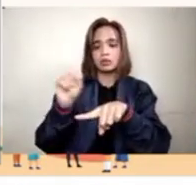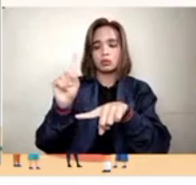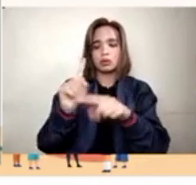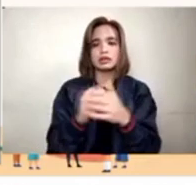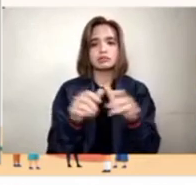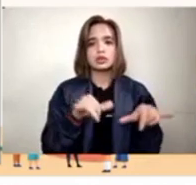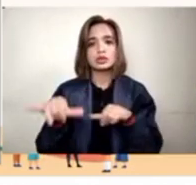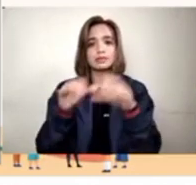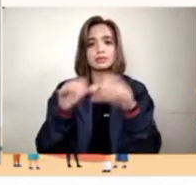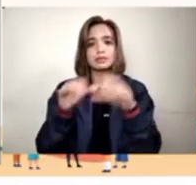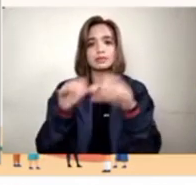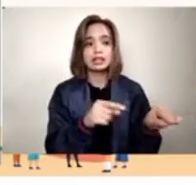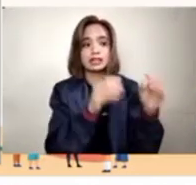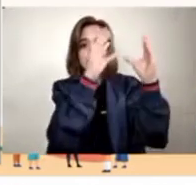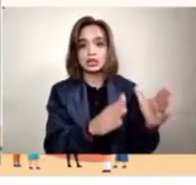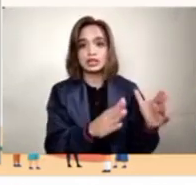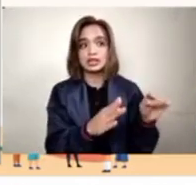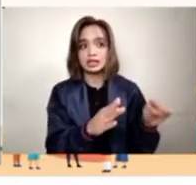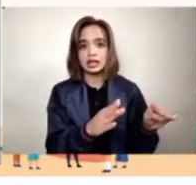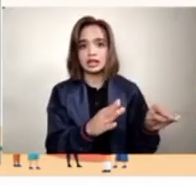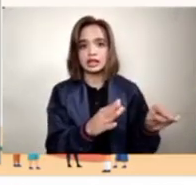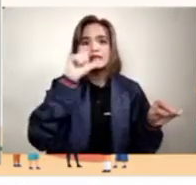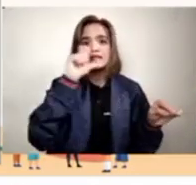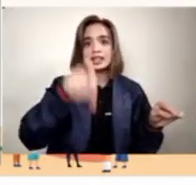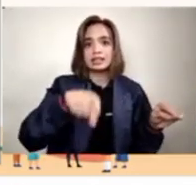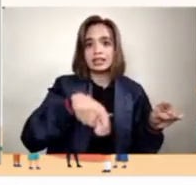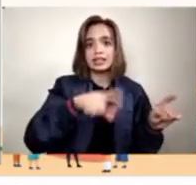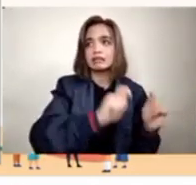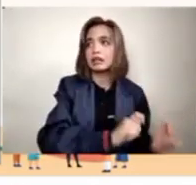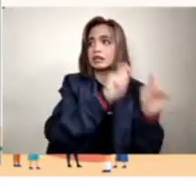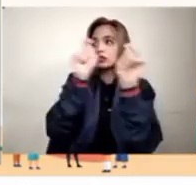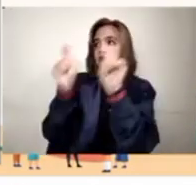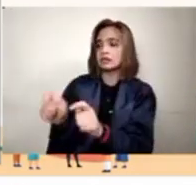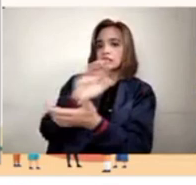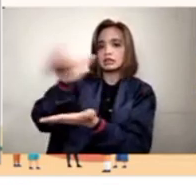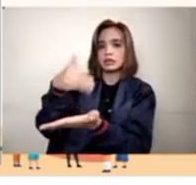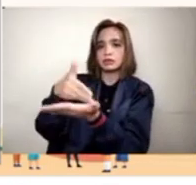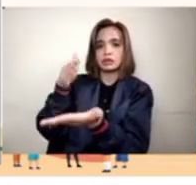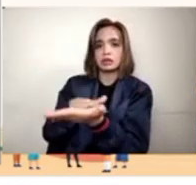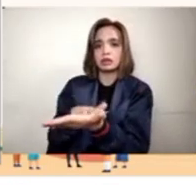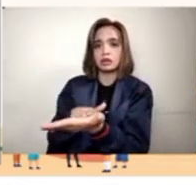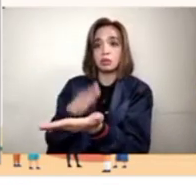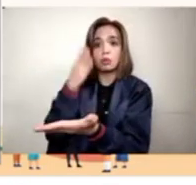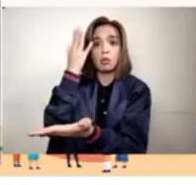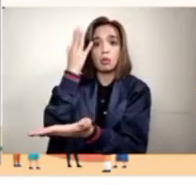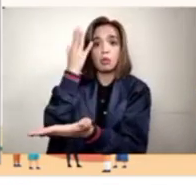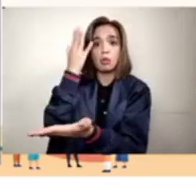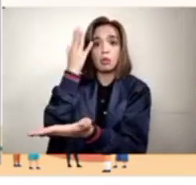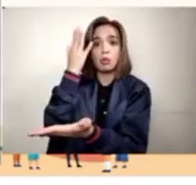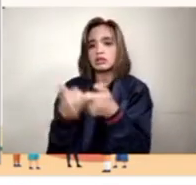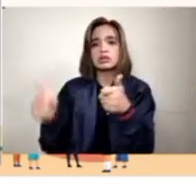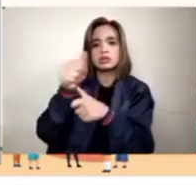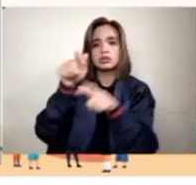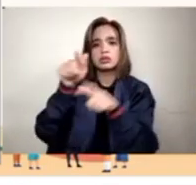of teaching standards. And finally, teachers need not transfer to central school